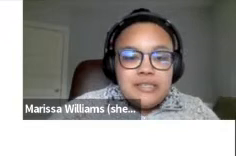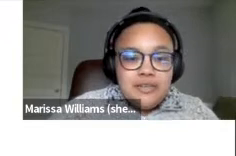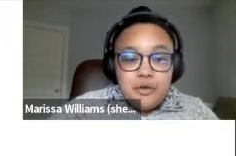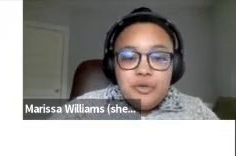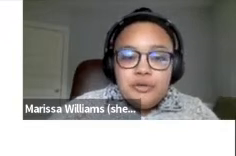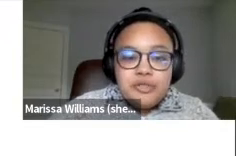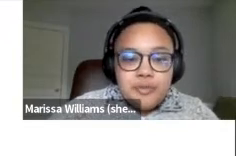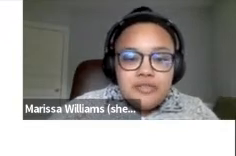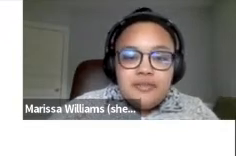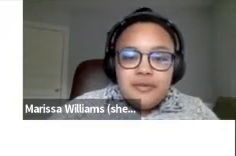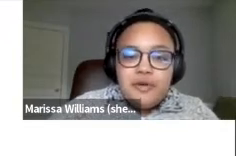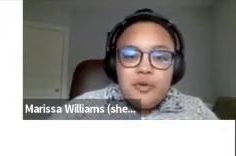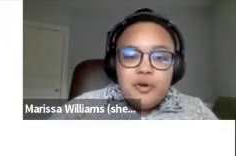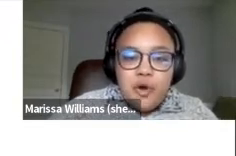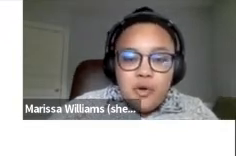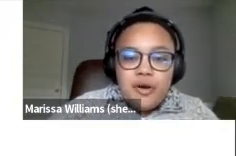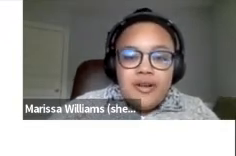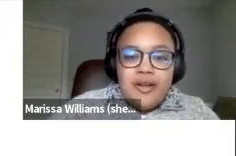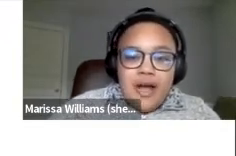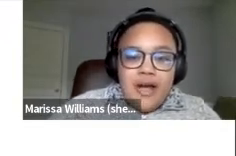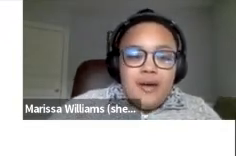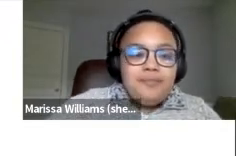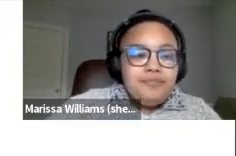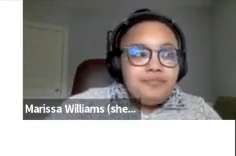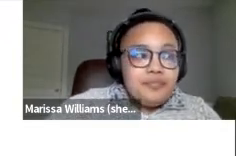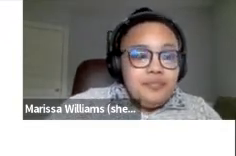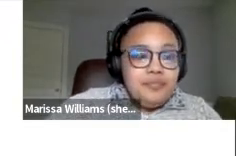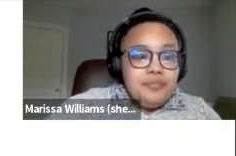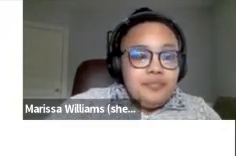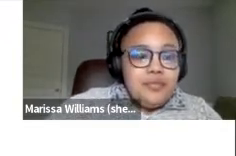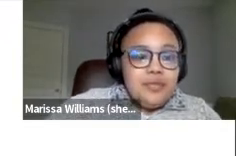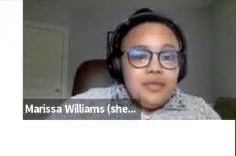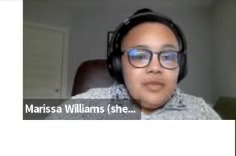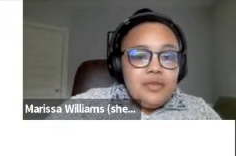with the Kentucky Opioid Response Effort, or CORE.